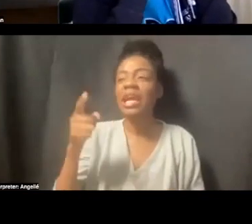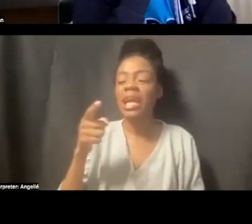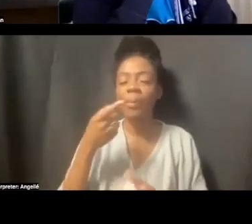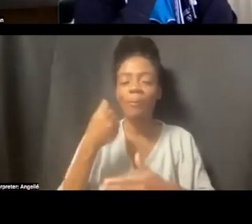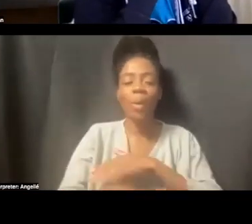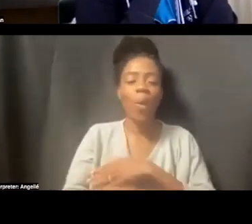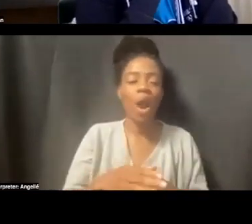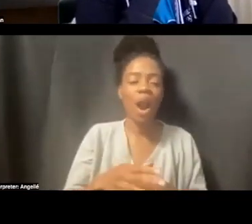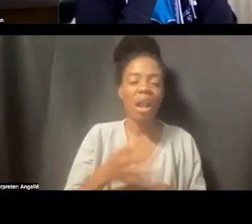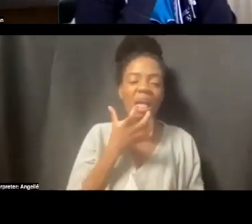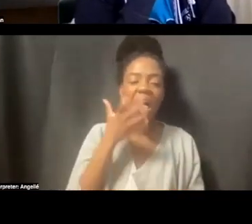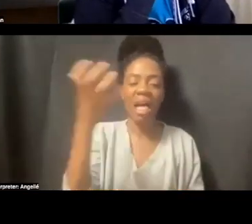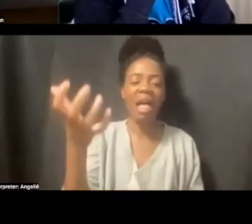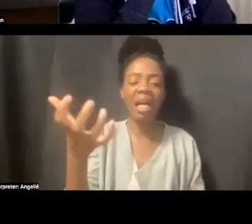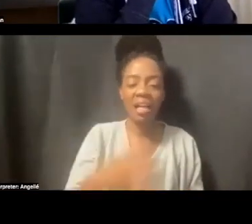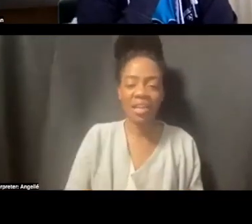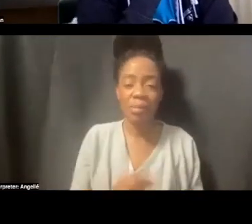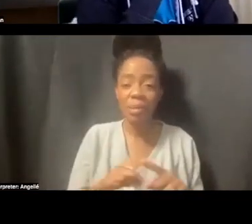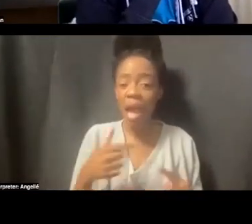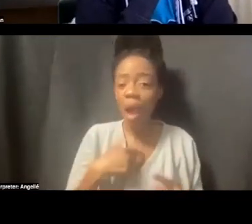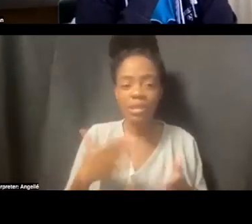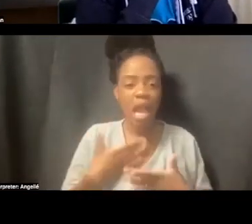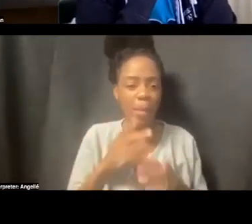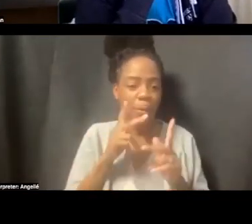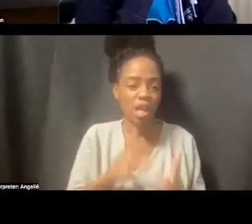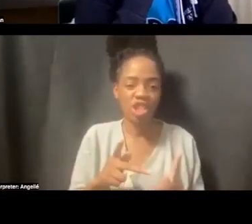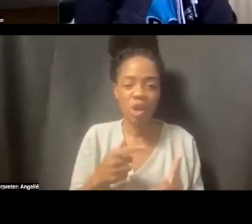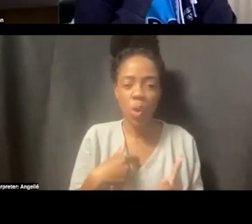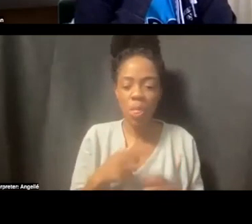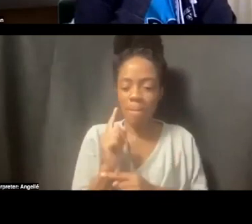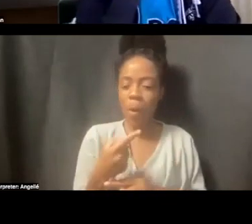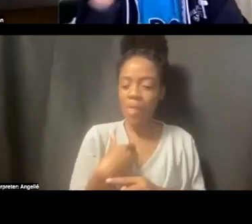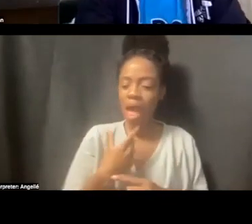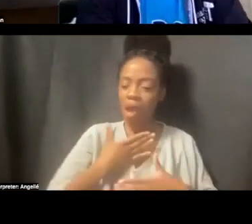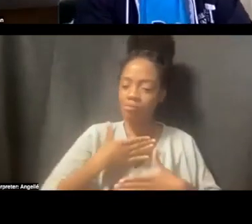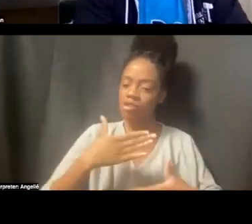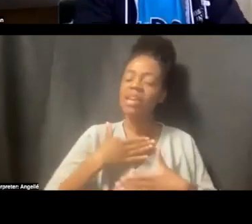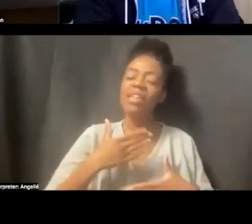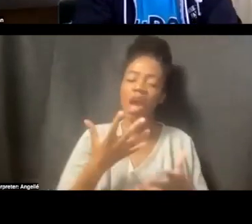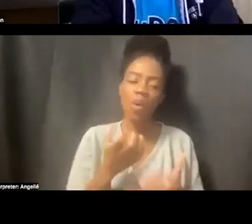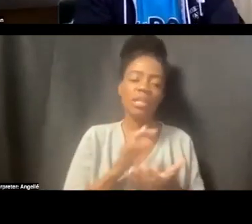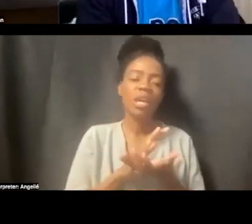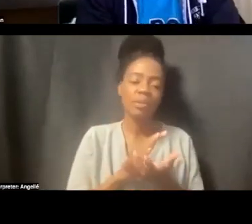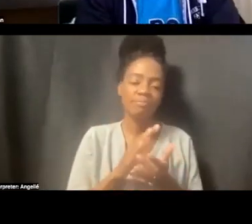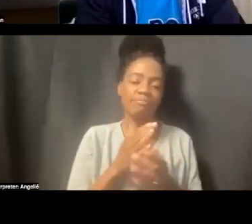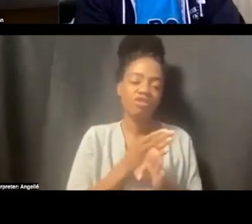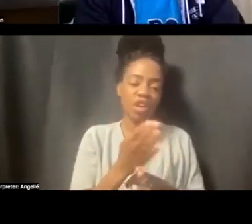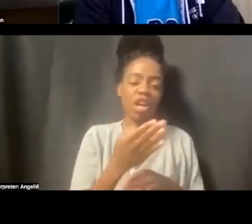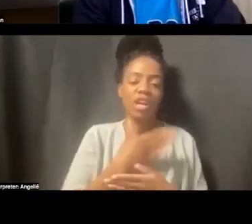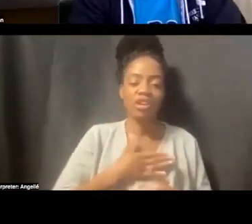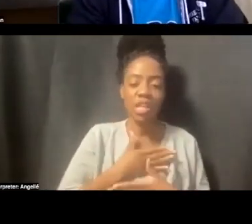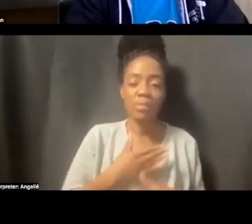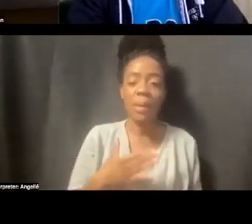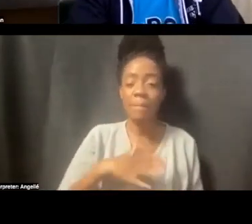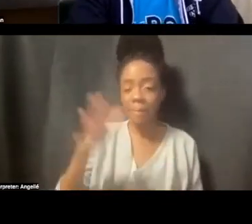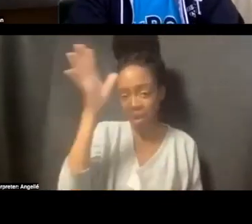And I really was. I was just a happy person. At a young age, my father said to me, he thought that I looked at